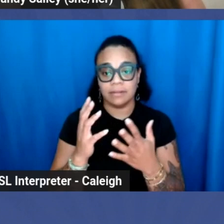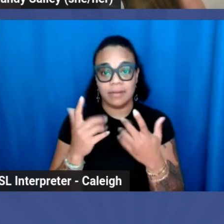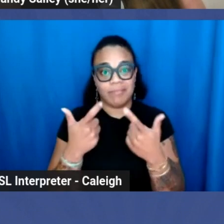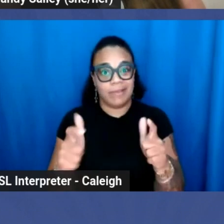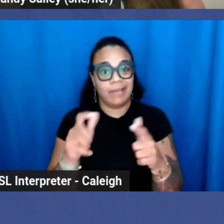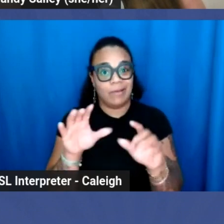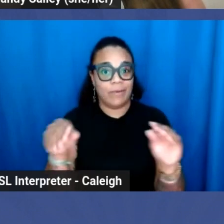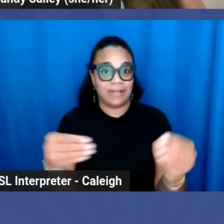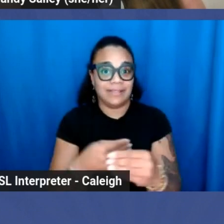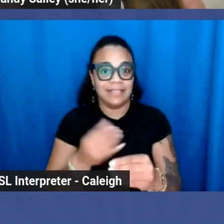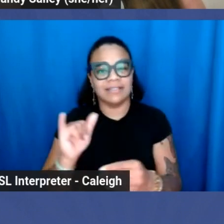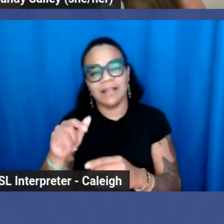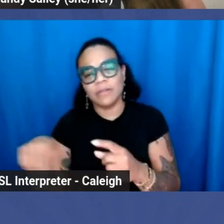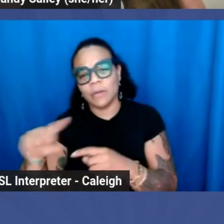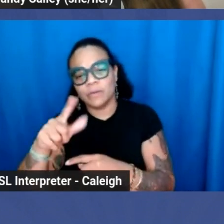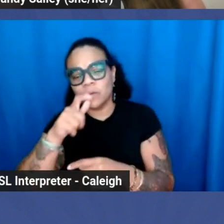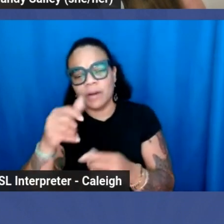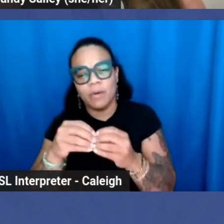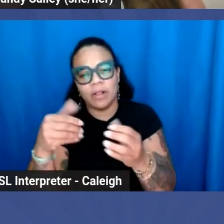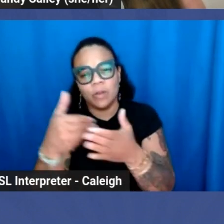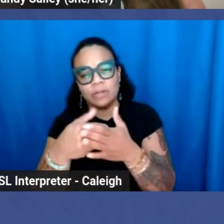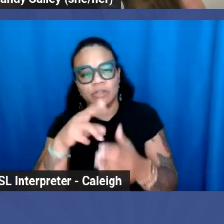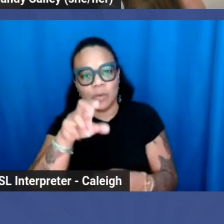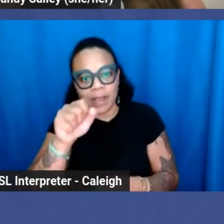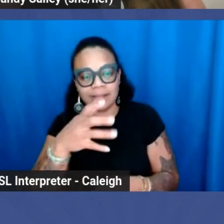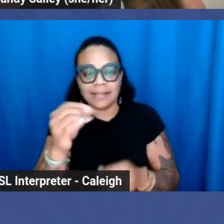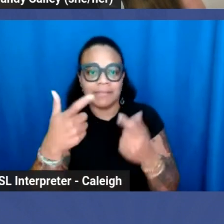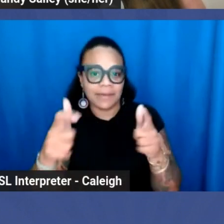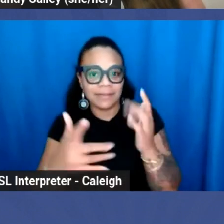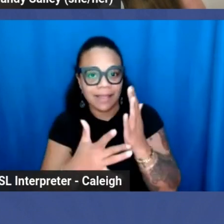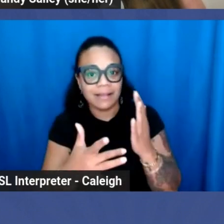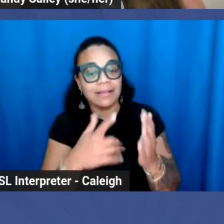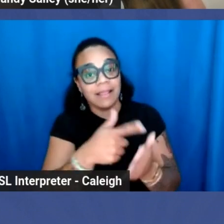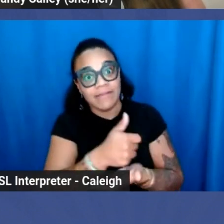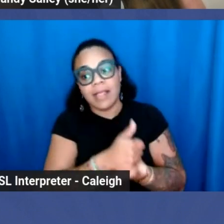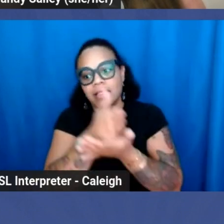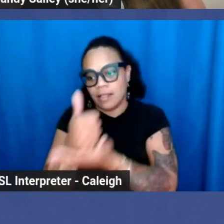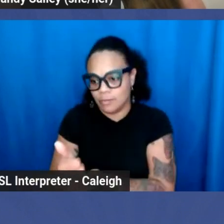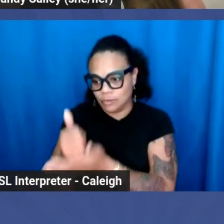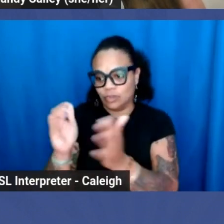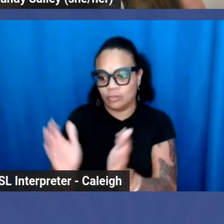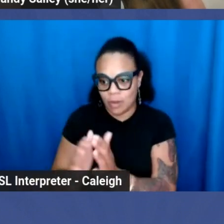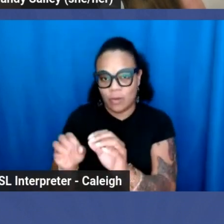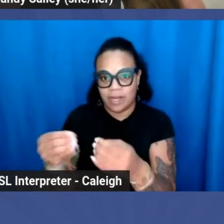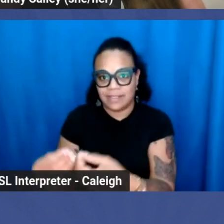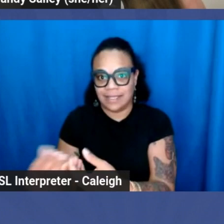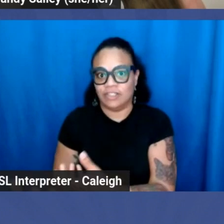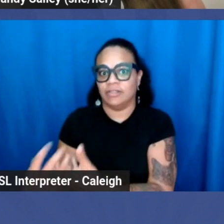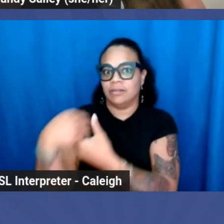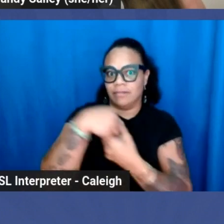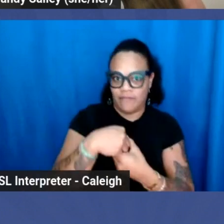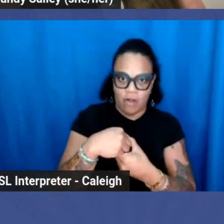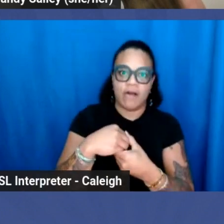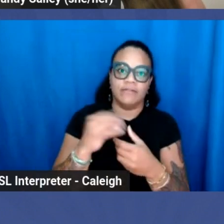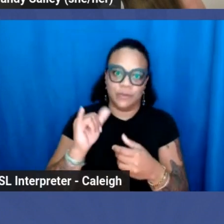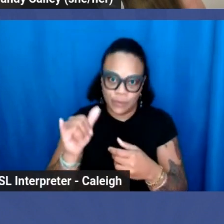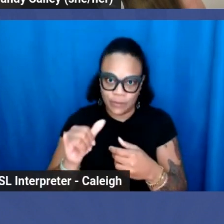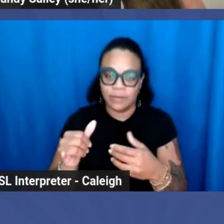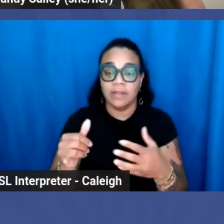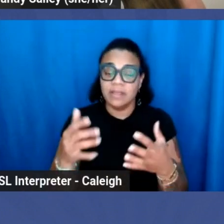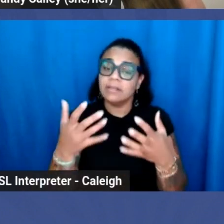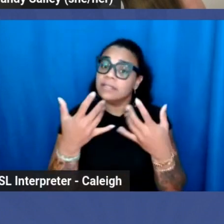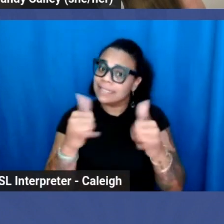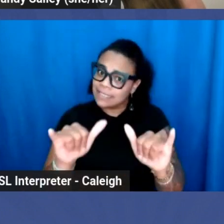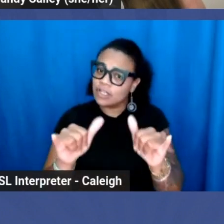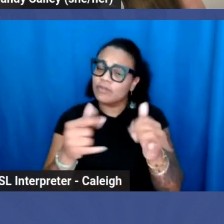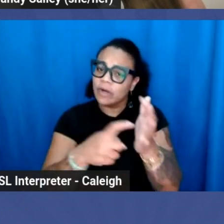the ones that maybe are closer to the US and to big tech, help small organizations also have a seat at the table. I mean, there's a lot of work that still needs to be done, but